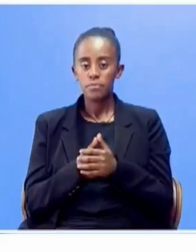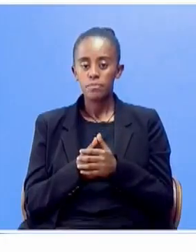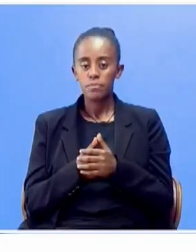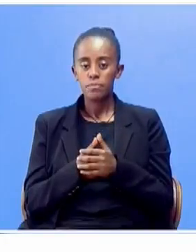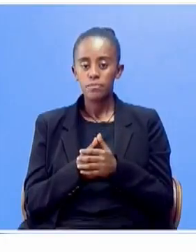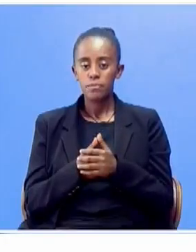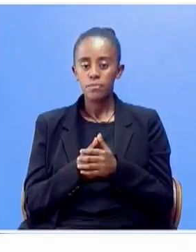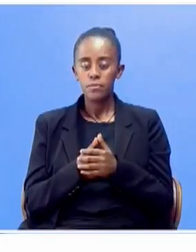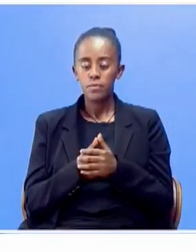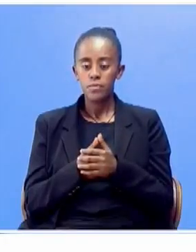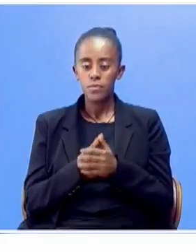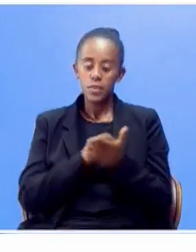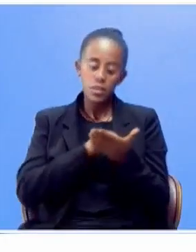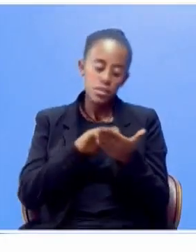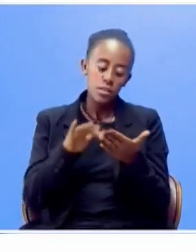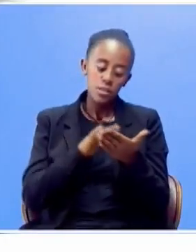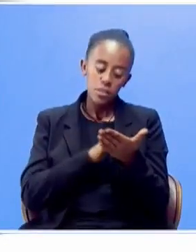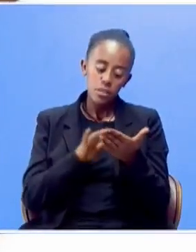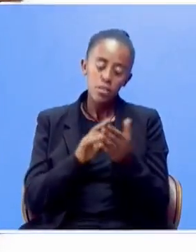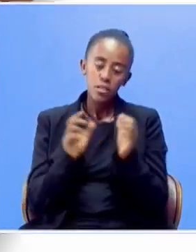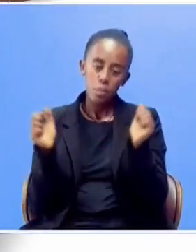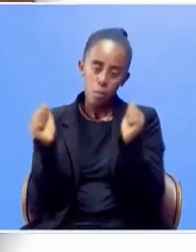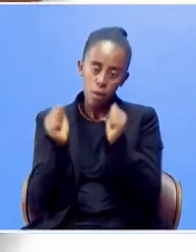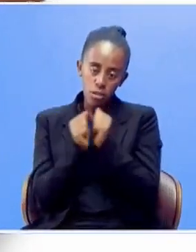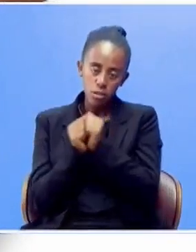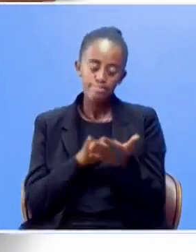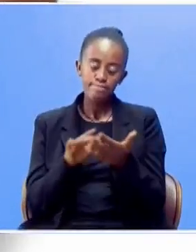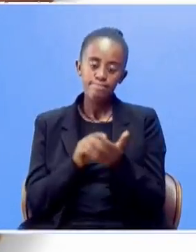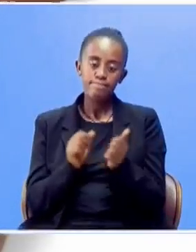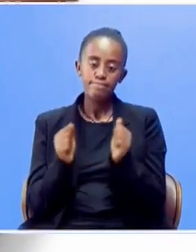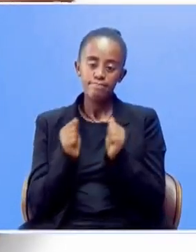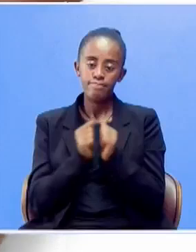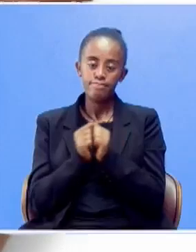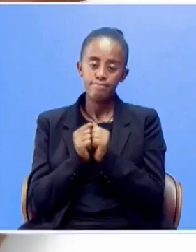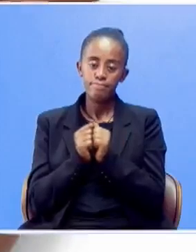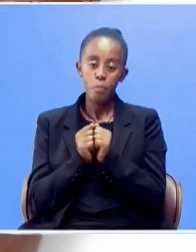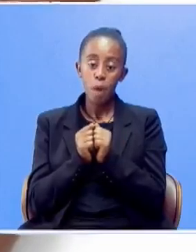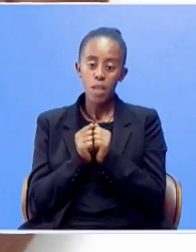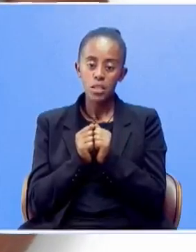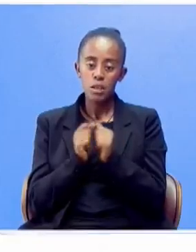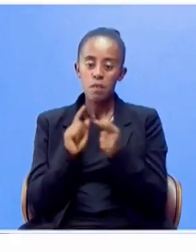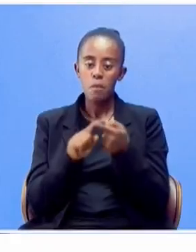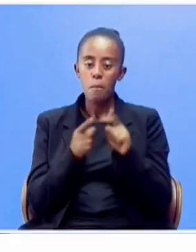studying with a partner. Studying with